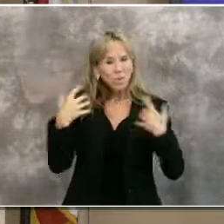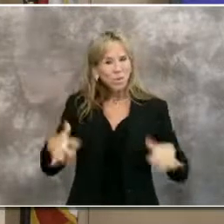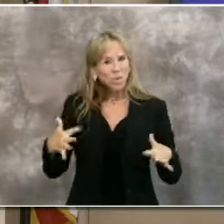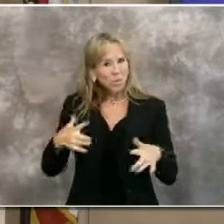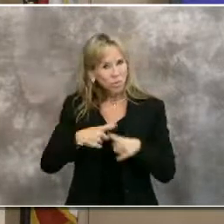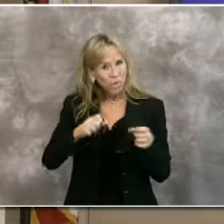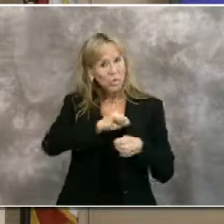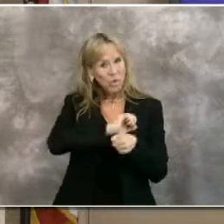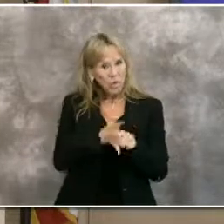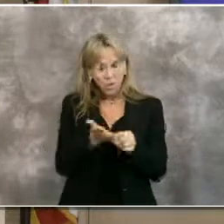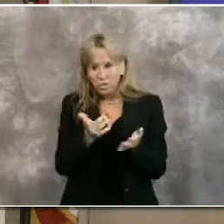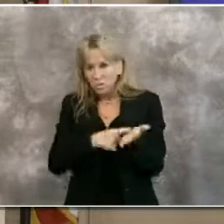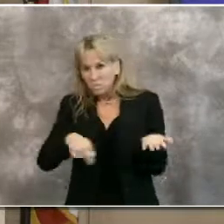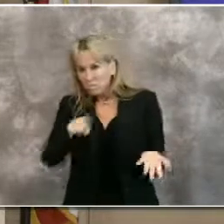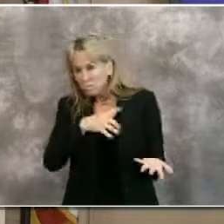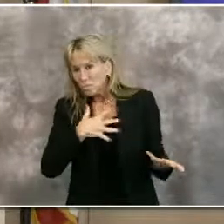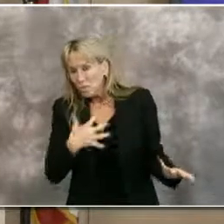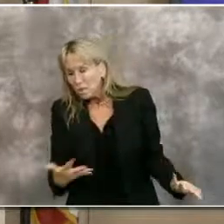this disease.